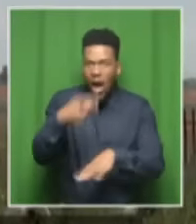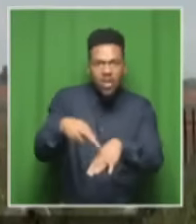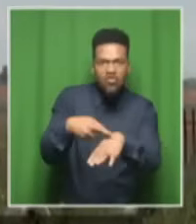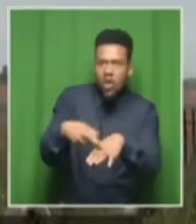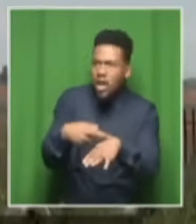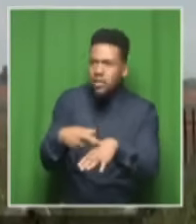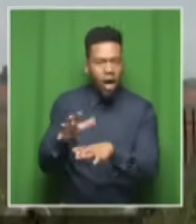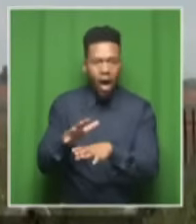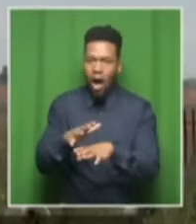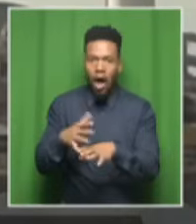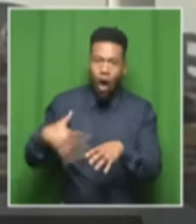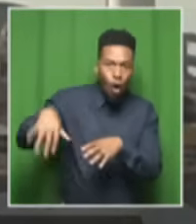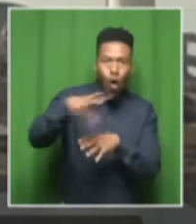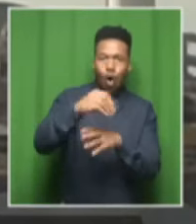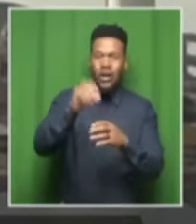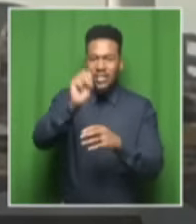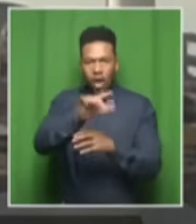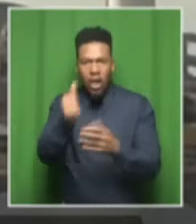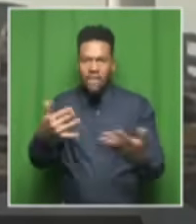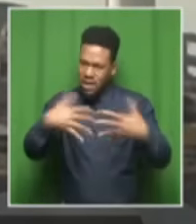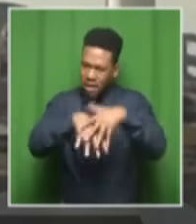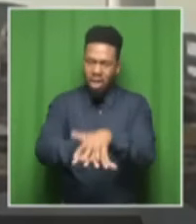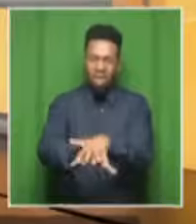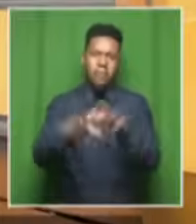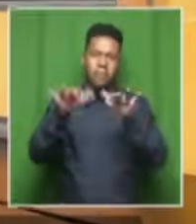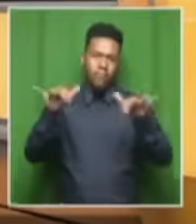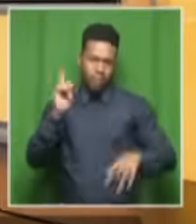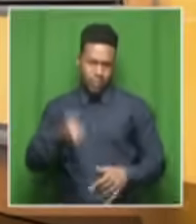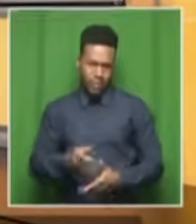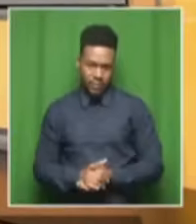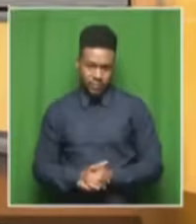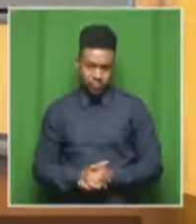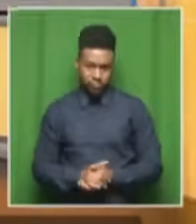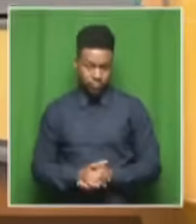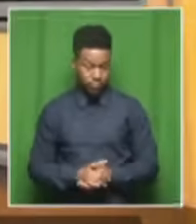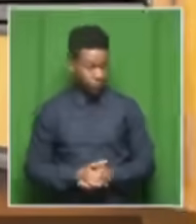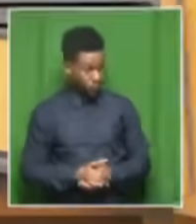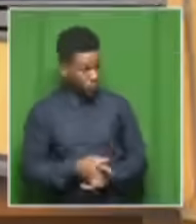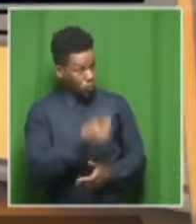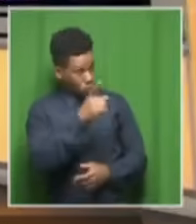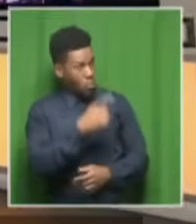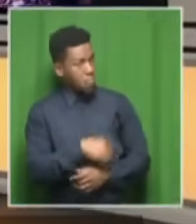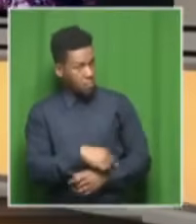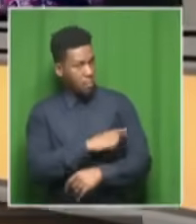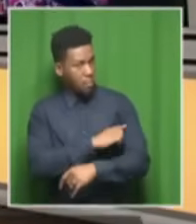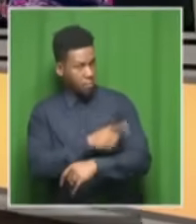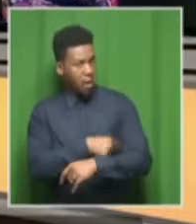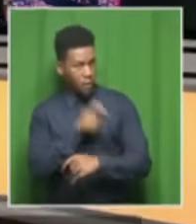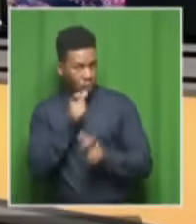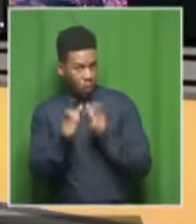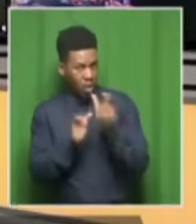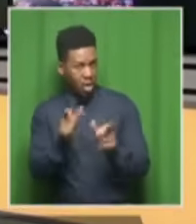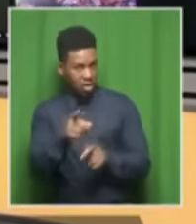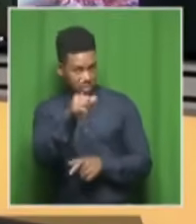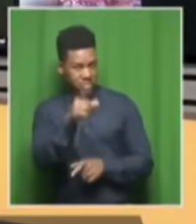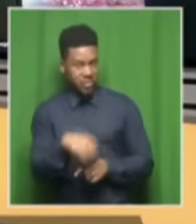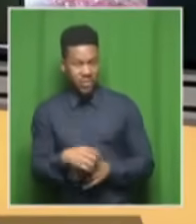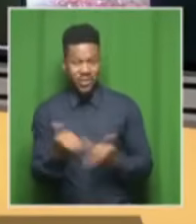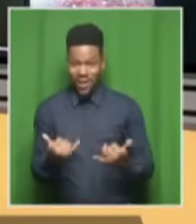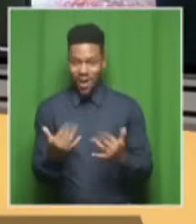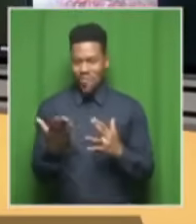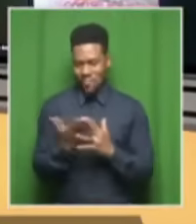of South Africa. Katlego, powerful, very powerful words. I'm going to take a very quick break here on the program. When we come back, we're going to be